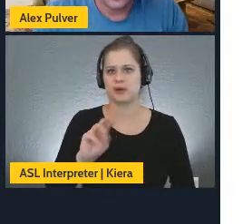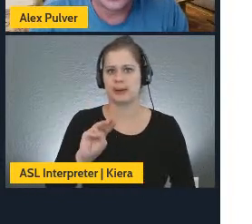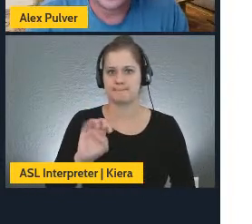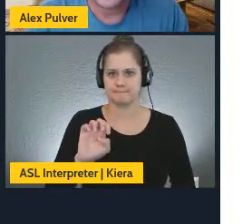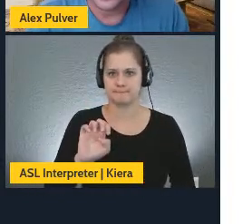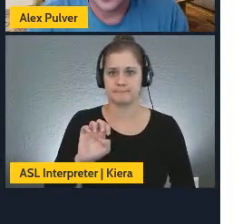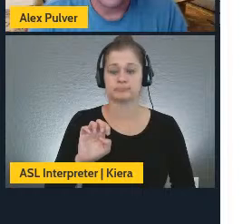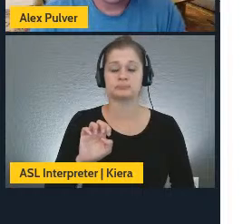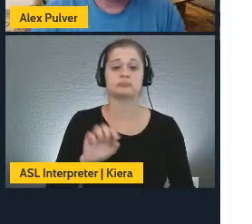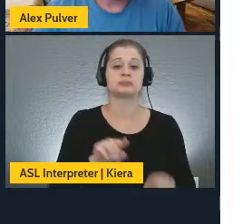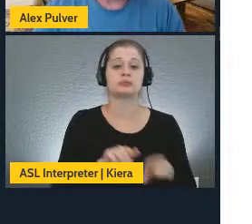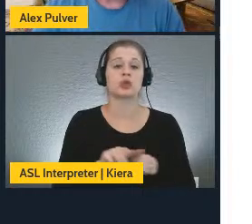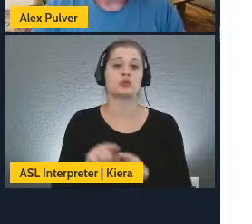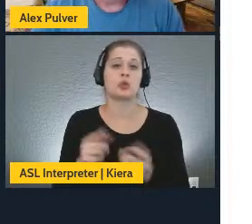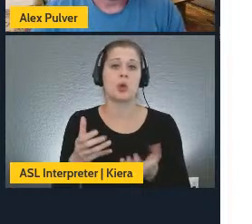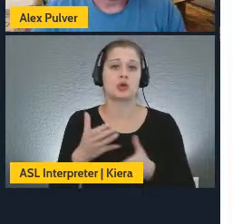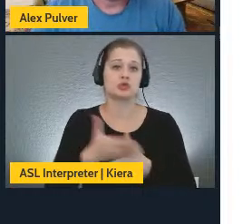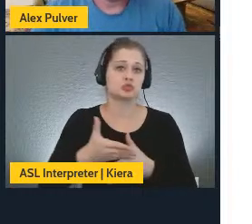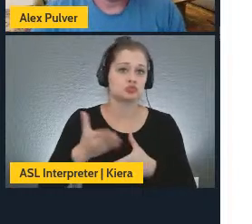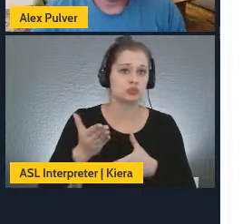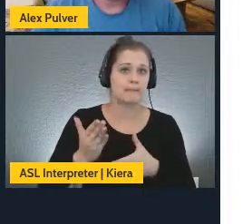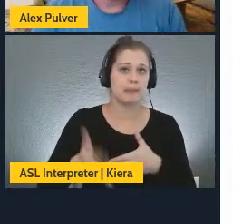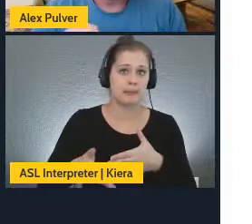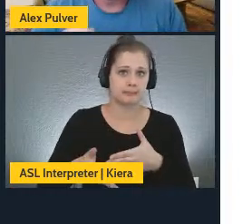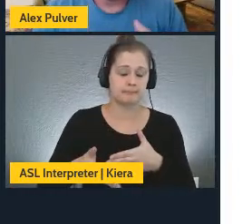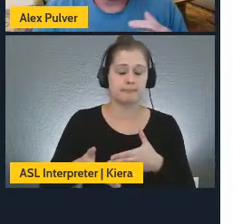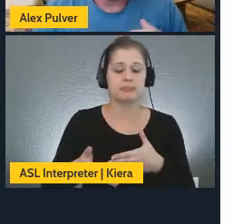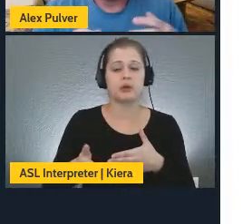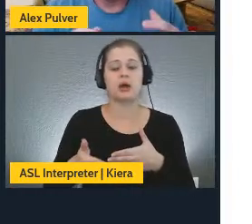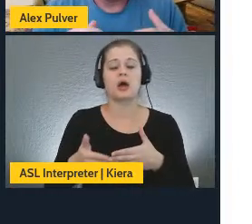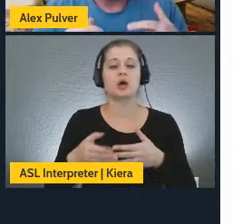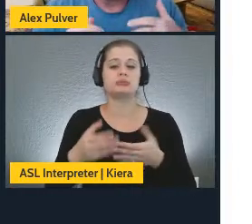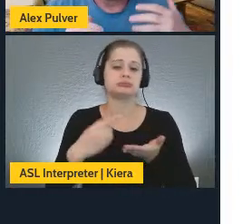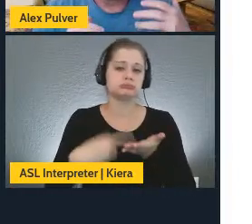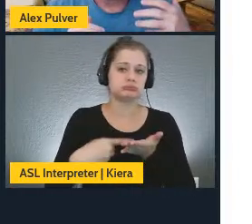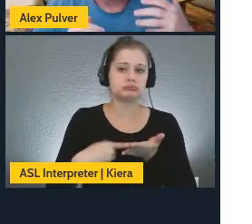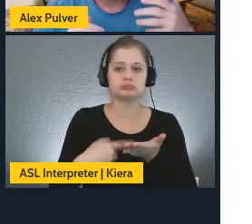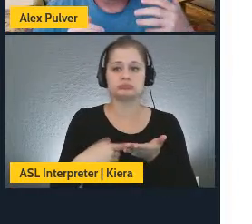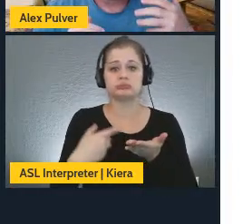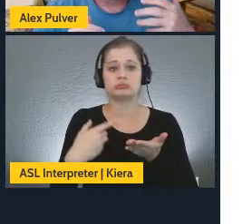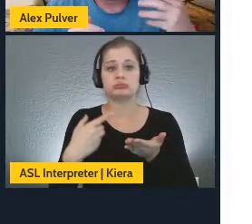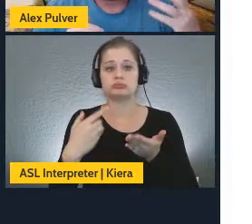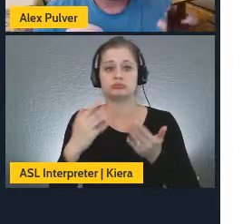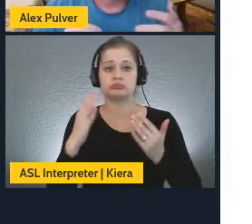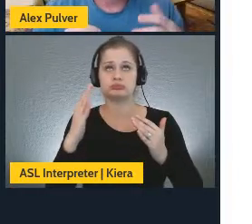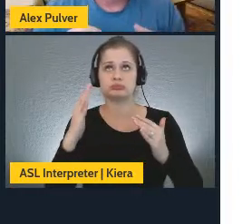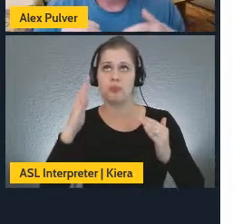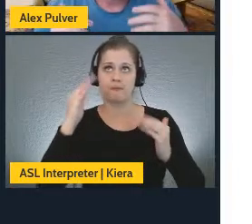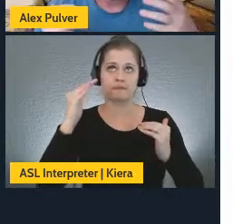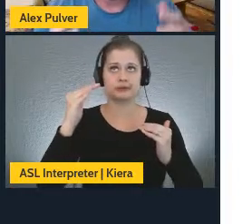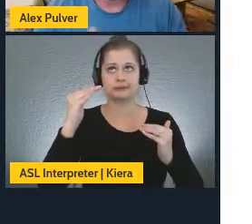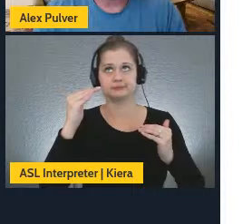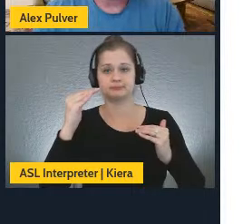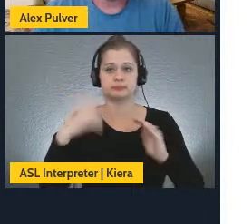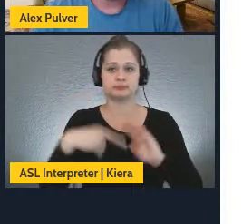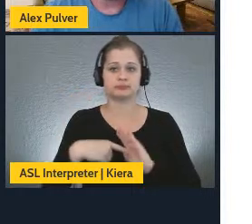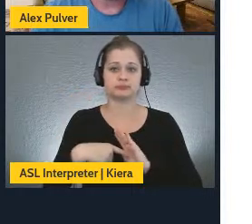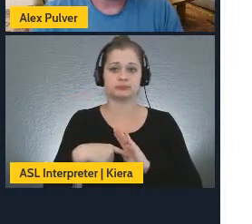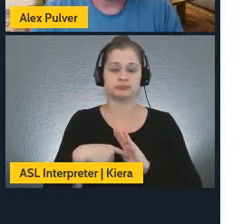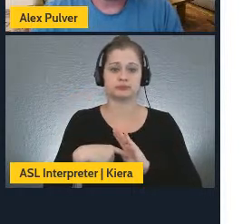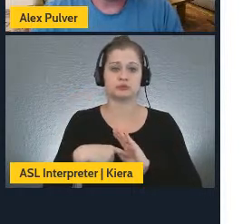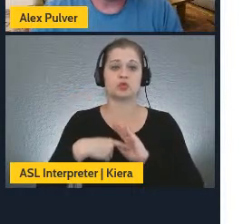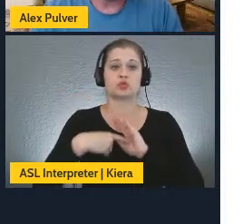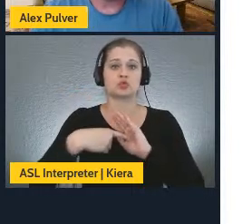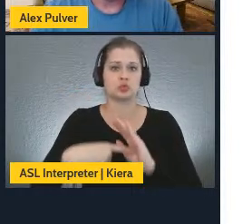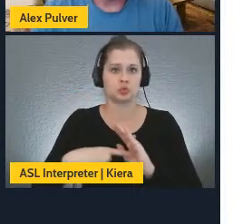want to wrap up and go over and hopefully show that this methodology